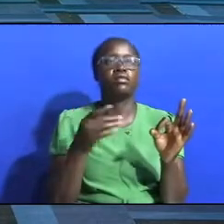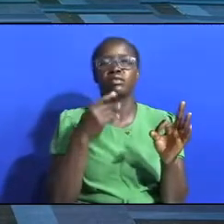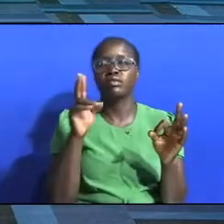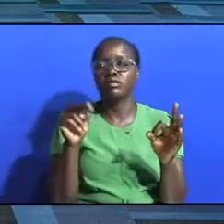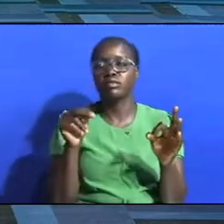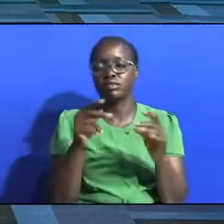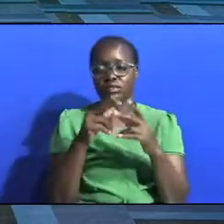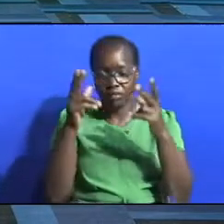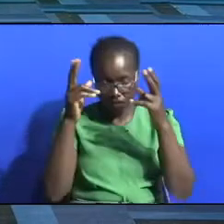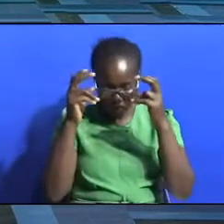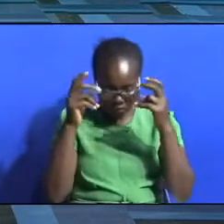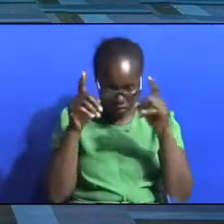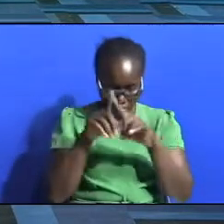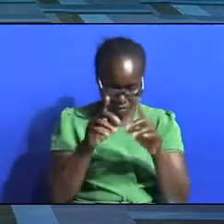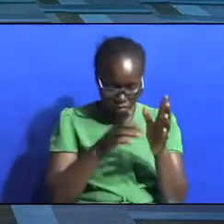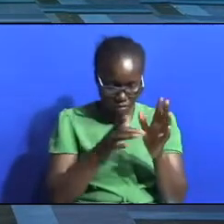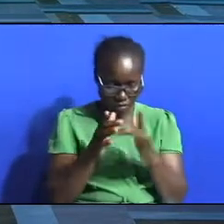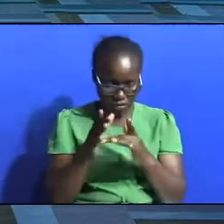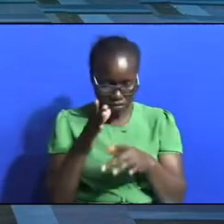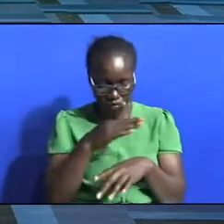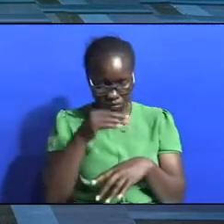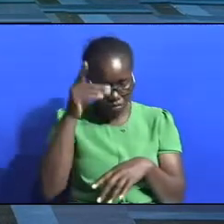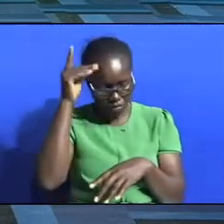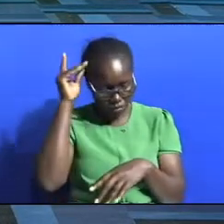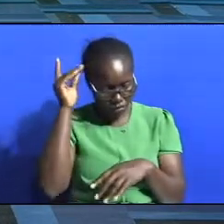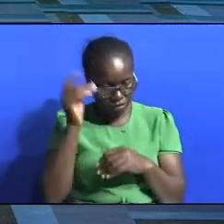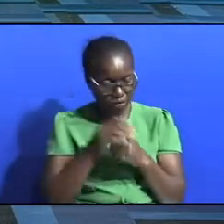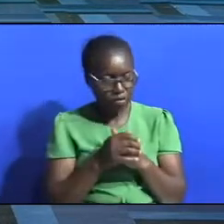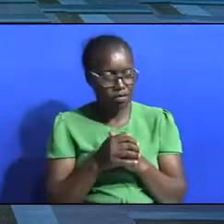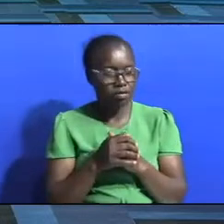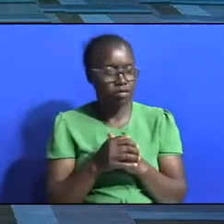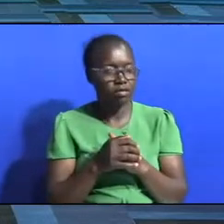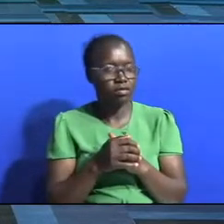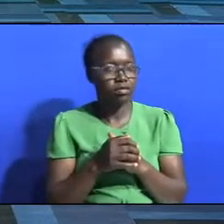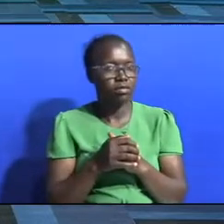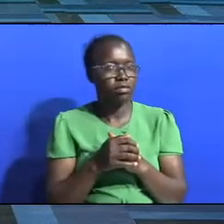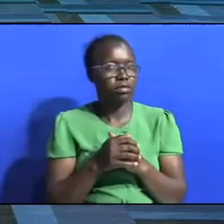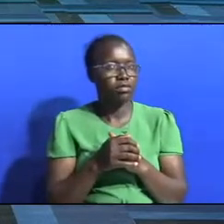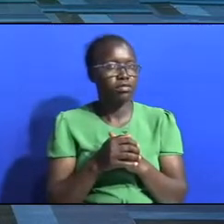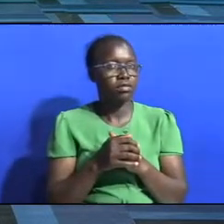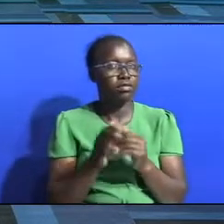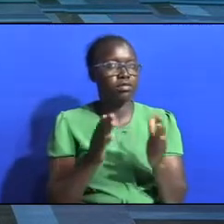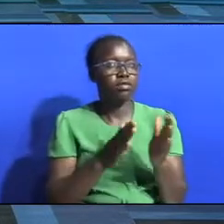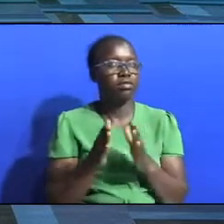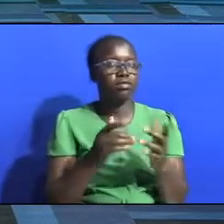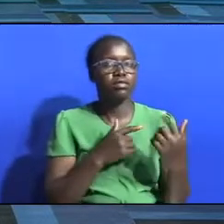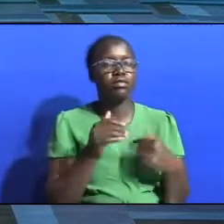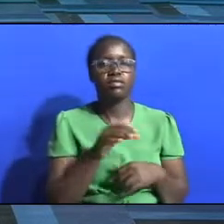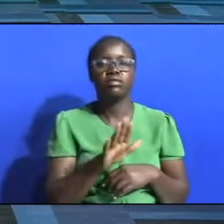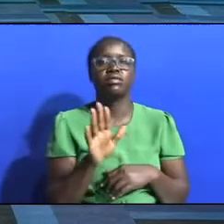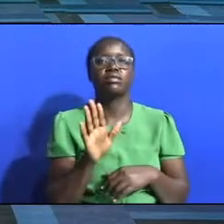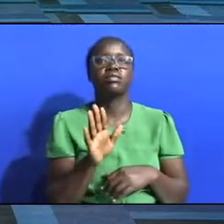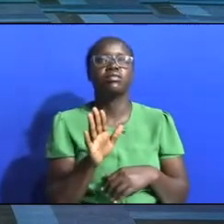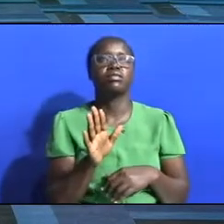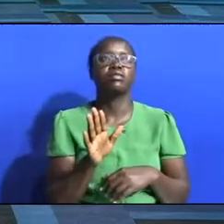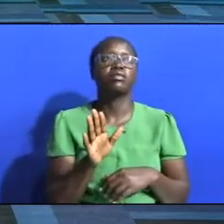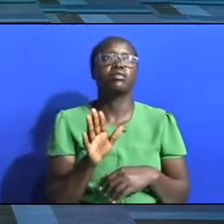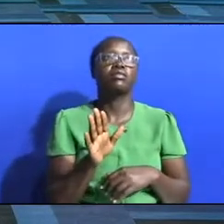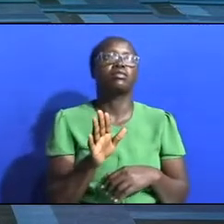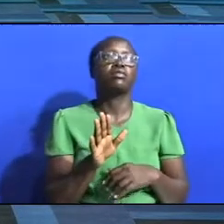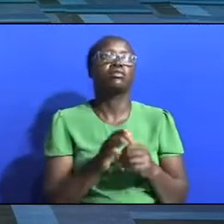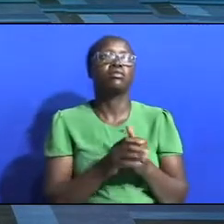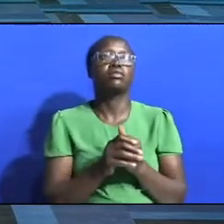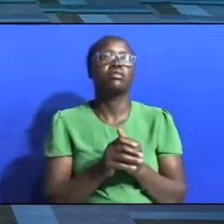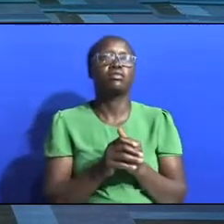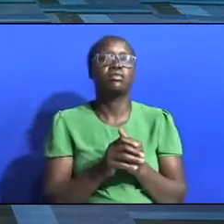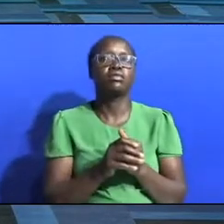no to the devil like Jesus and like Daniel. And you have to plan in your heart. For example,